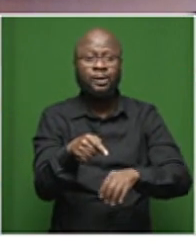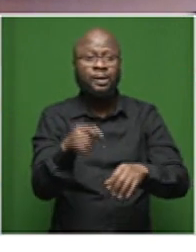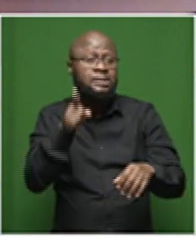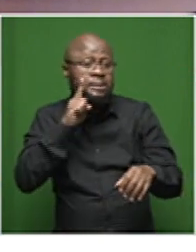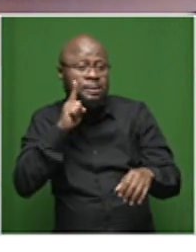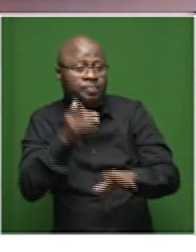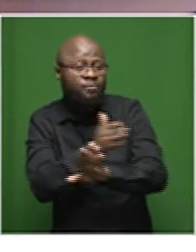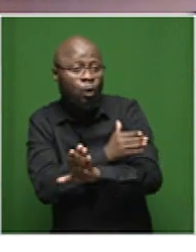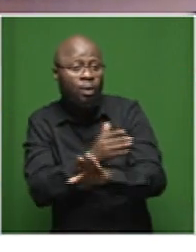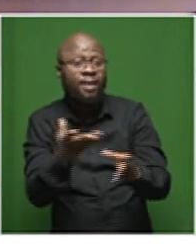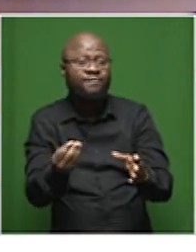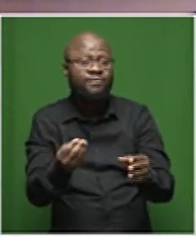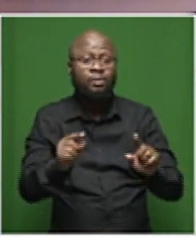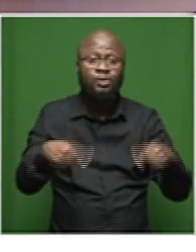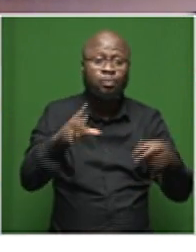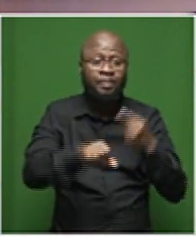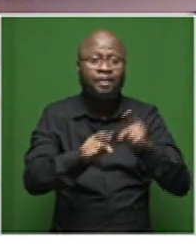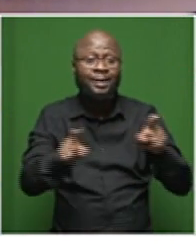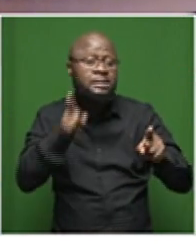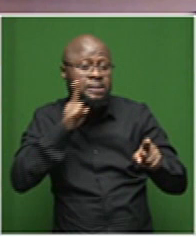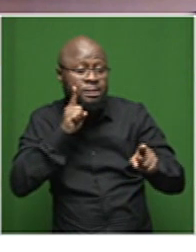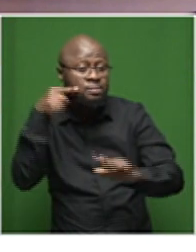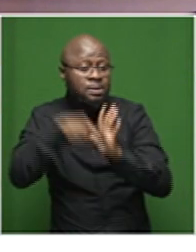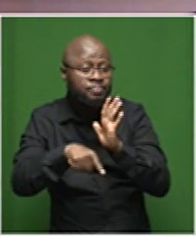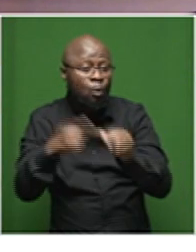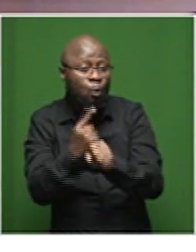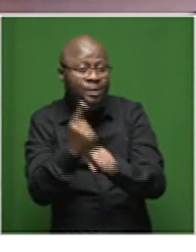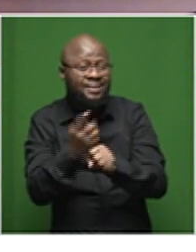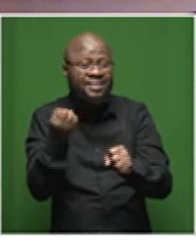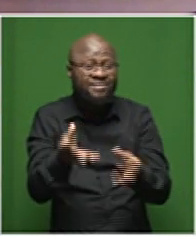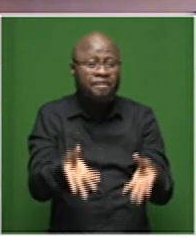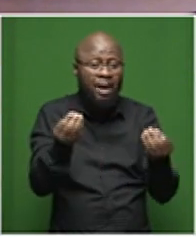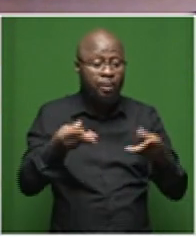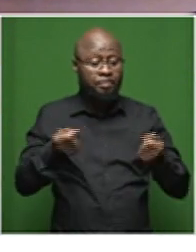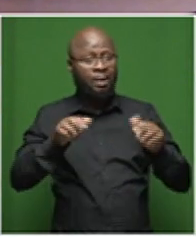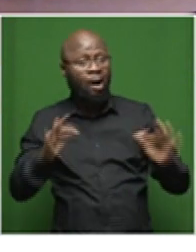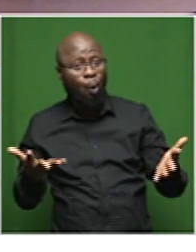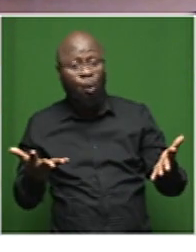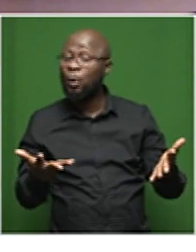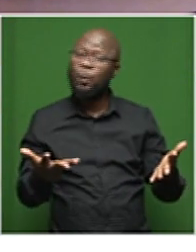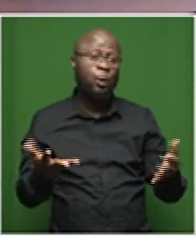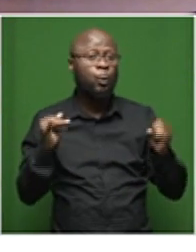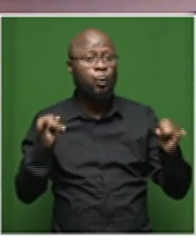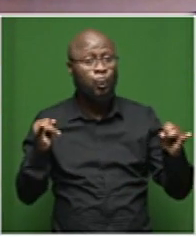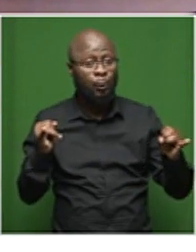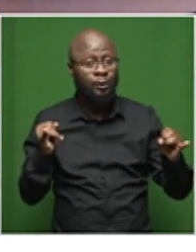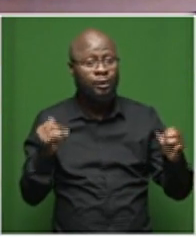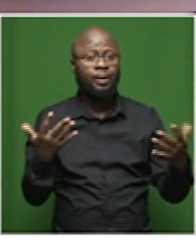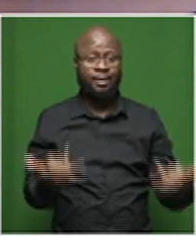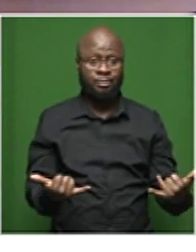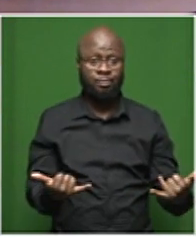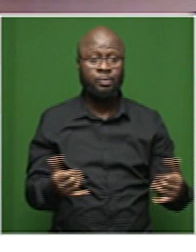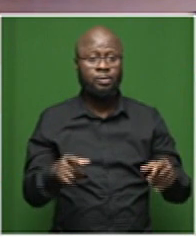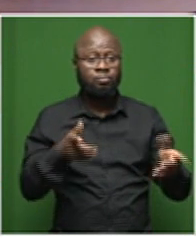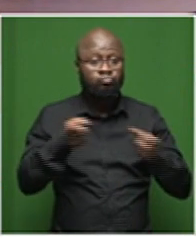untreated, it can cause health conditions such as heart disease as well as strokes. According to experts, eating a healthier diet with less salt, exercising